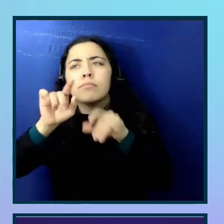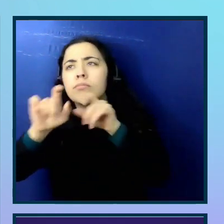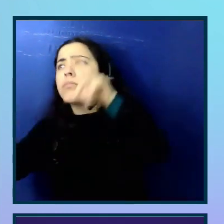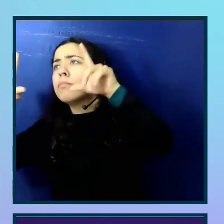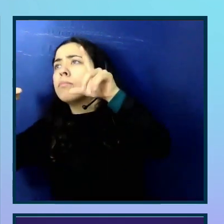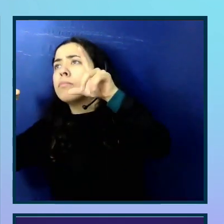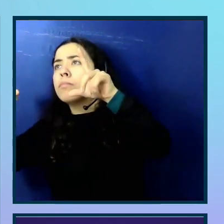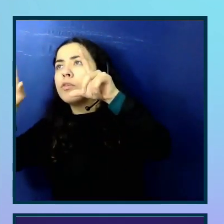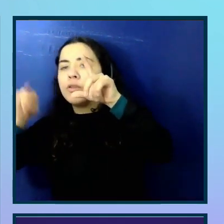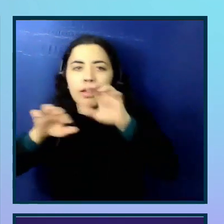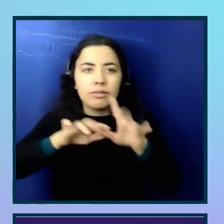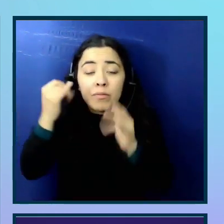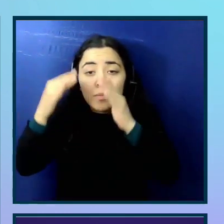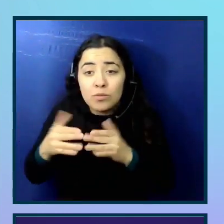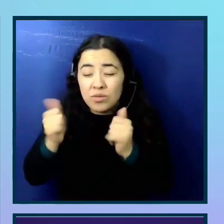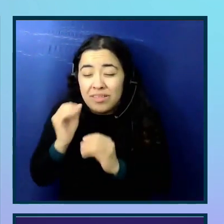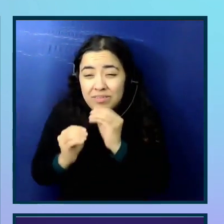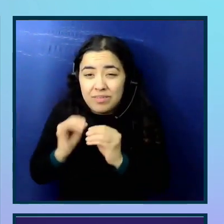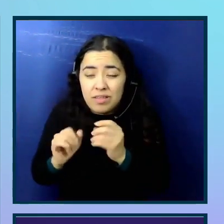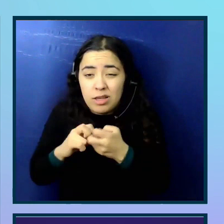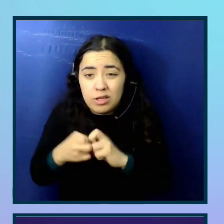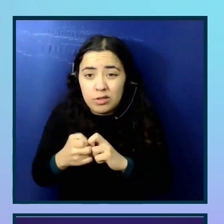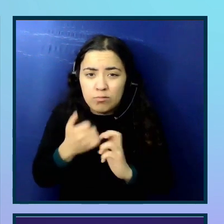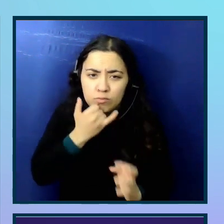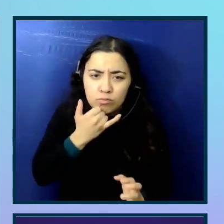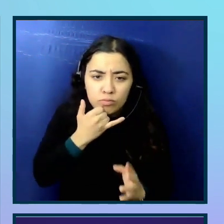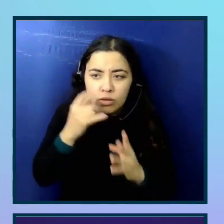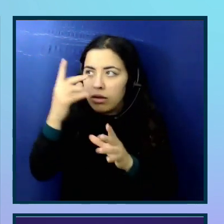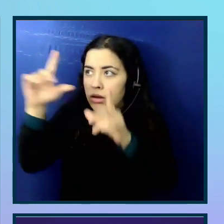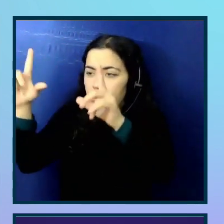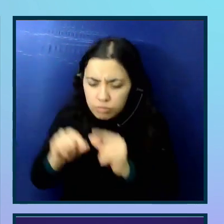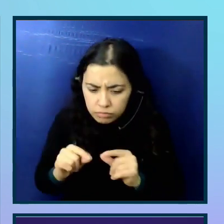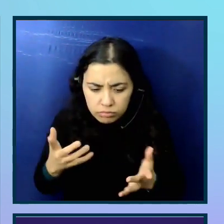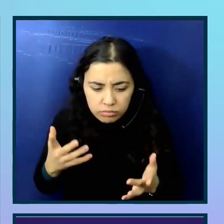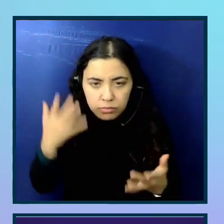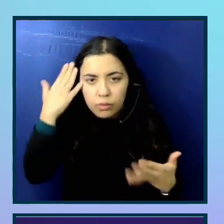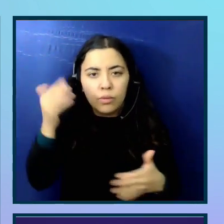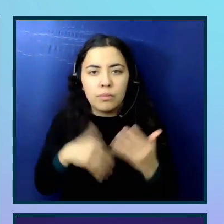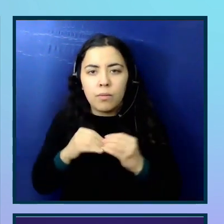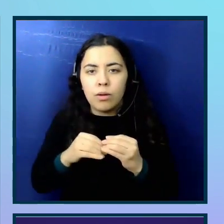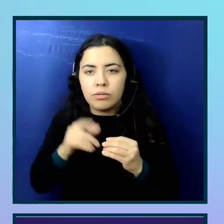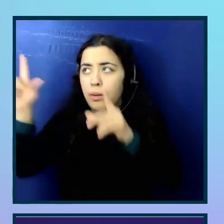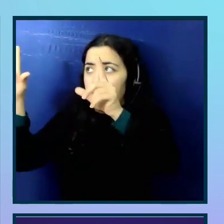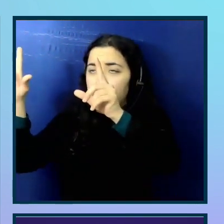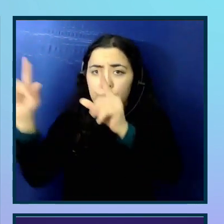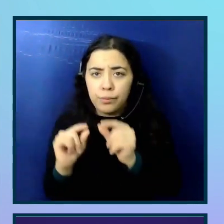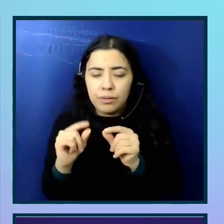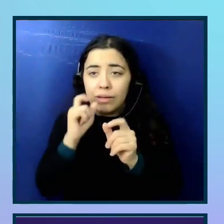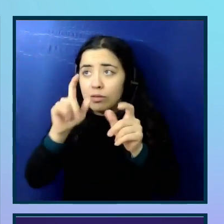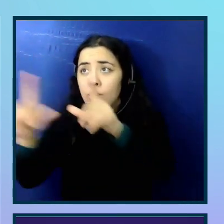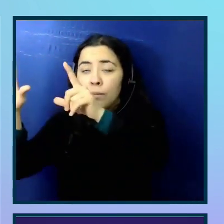unfortunately, while someone's trying was wrong with it is now gone. They don't have access to the balloon, or if the balloon's open, it's